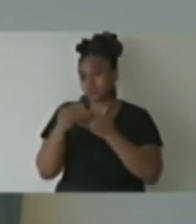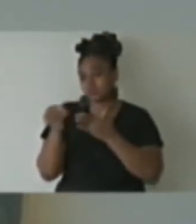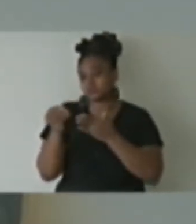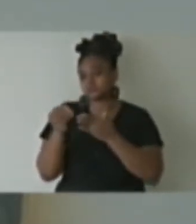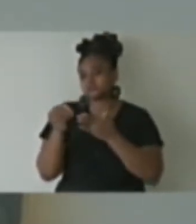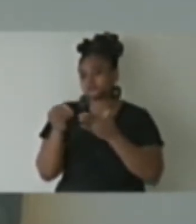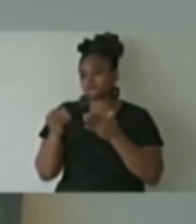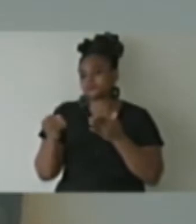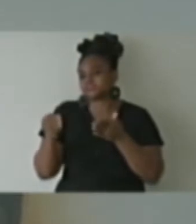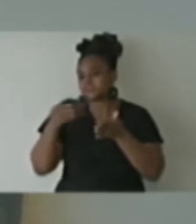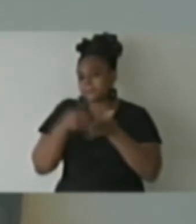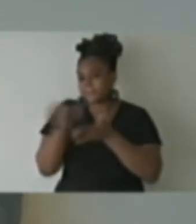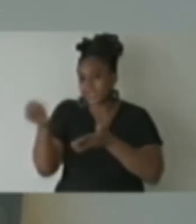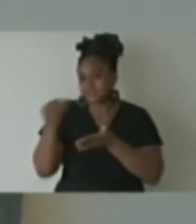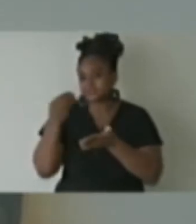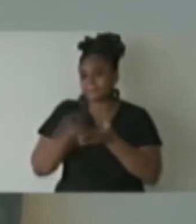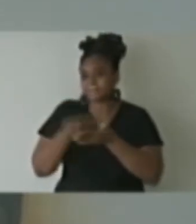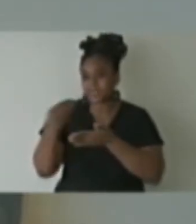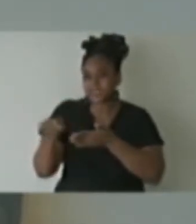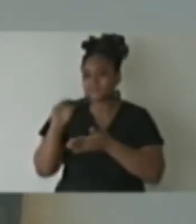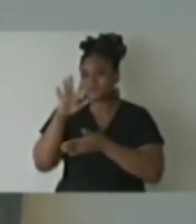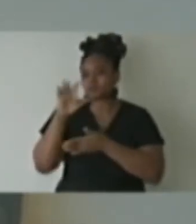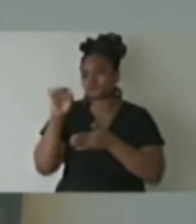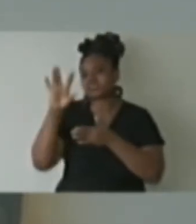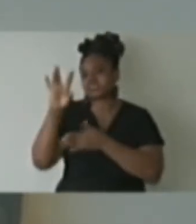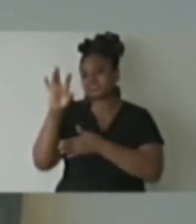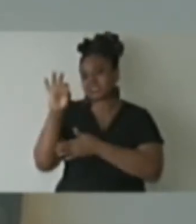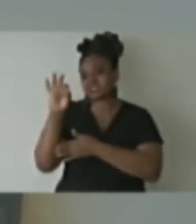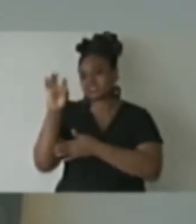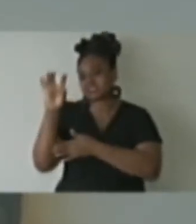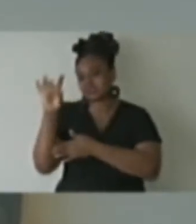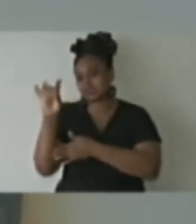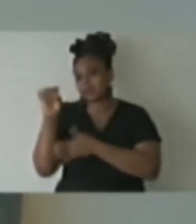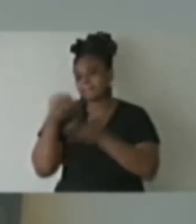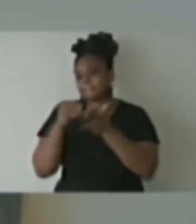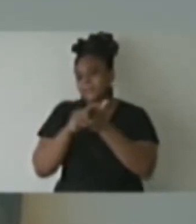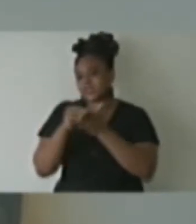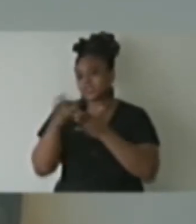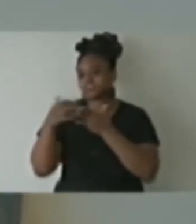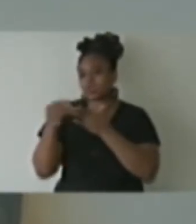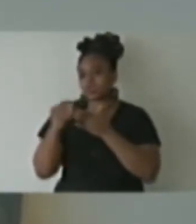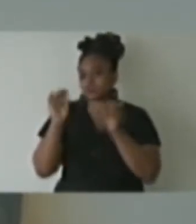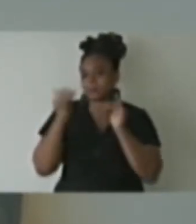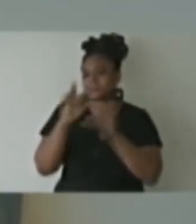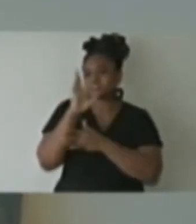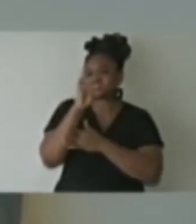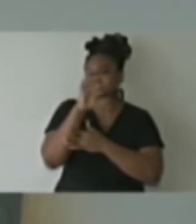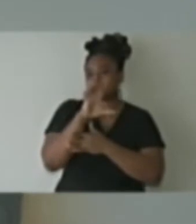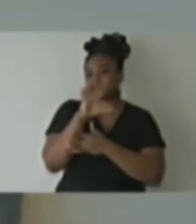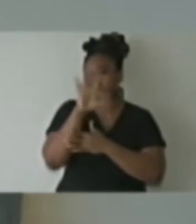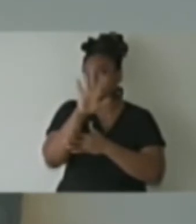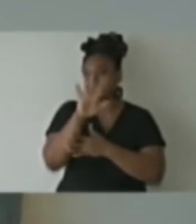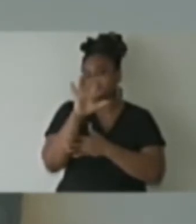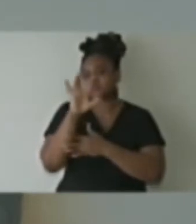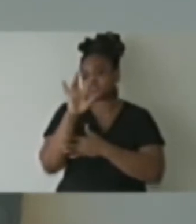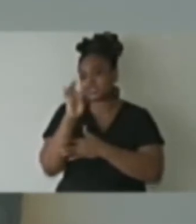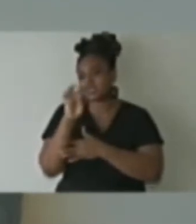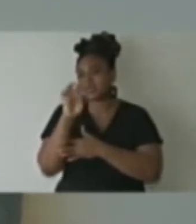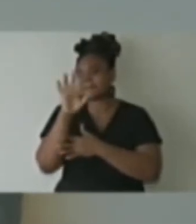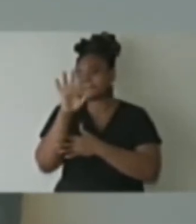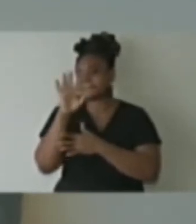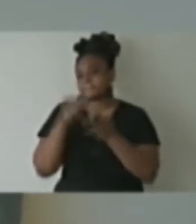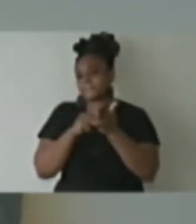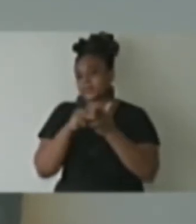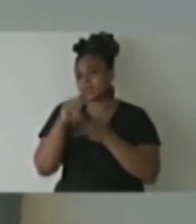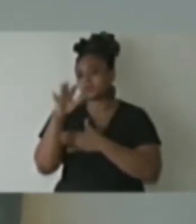expenditure of 598.6 million dollars compared to 651.1 million dollars.